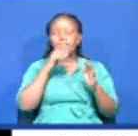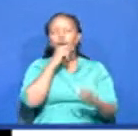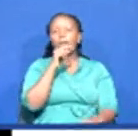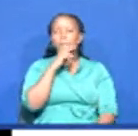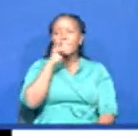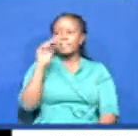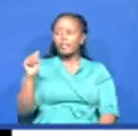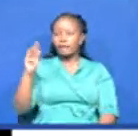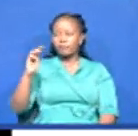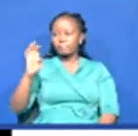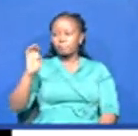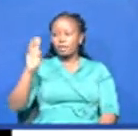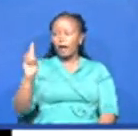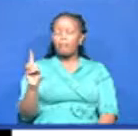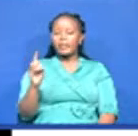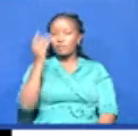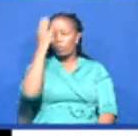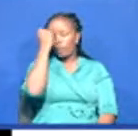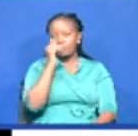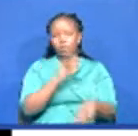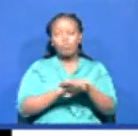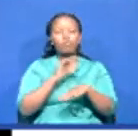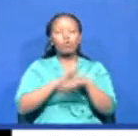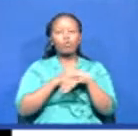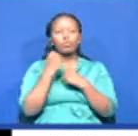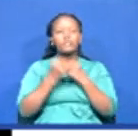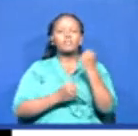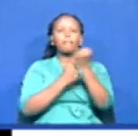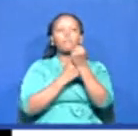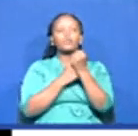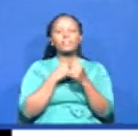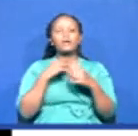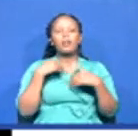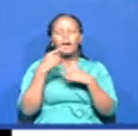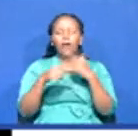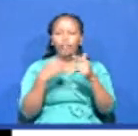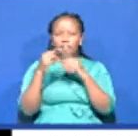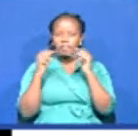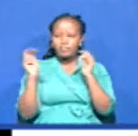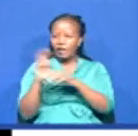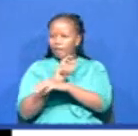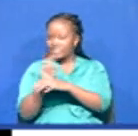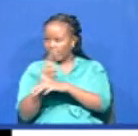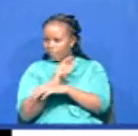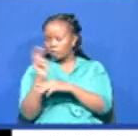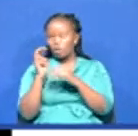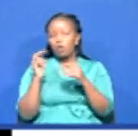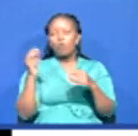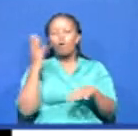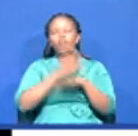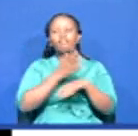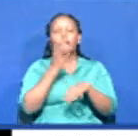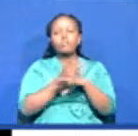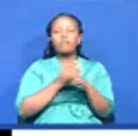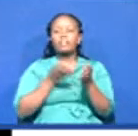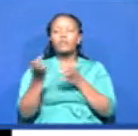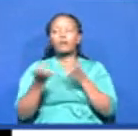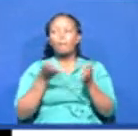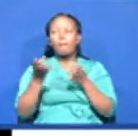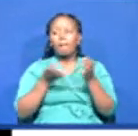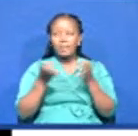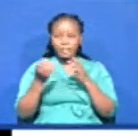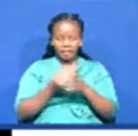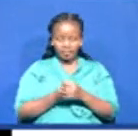support offered in undertaking the National Baseline Survey on Counterfeit and Illicit Trade, development of the